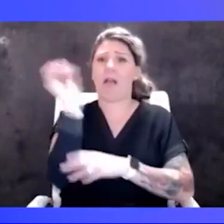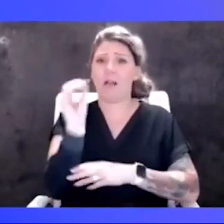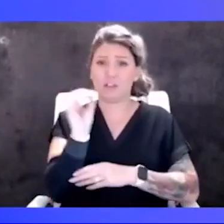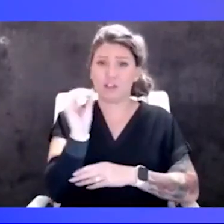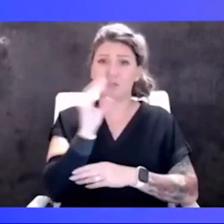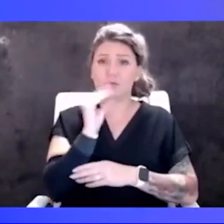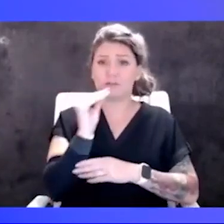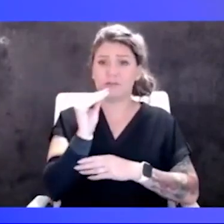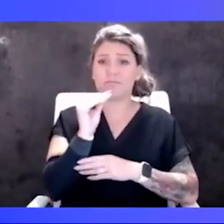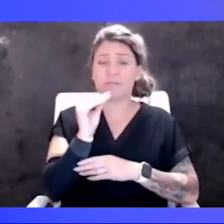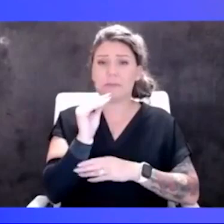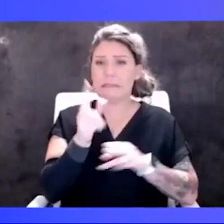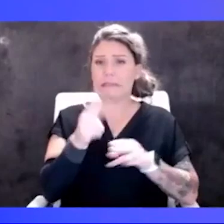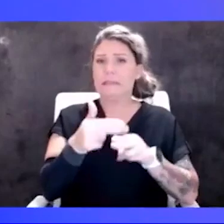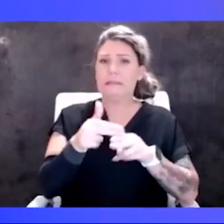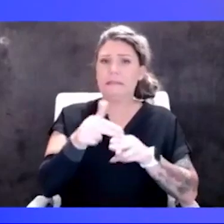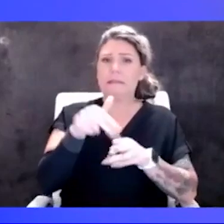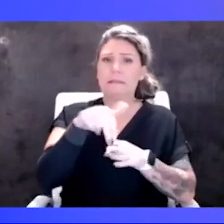needing intubation.